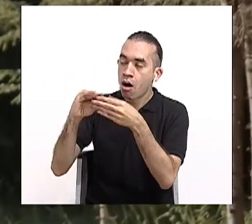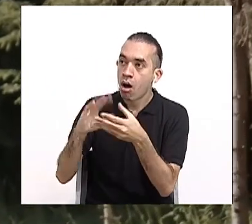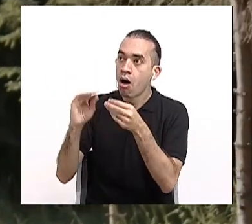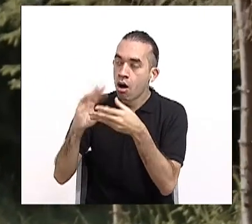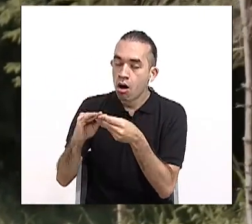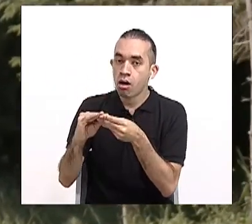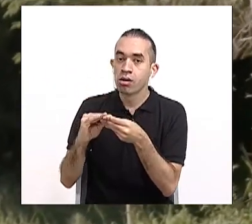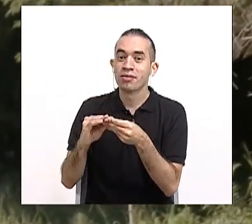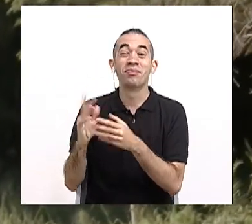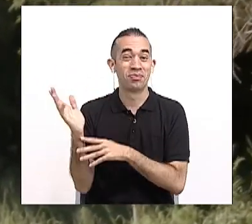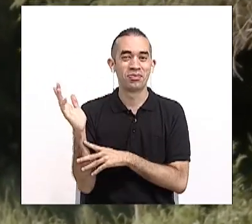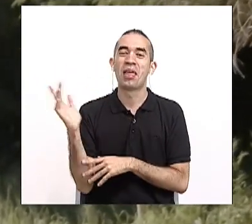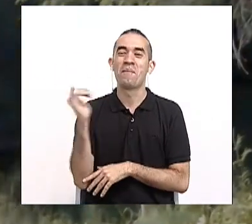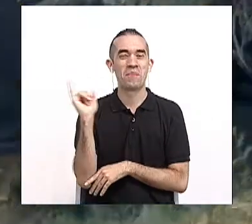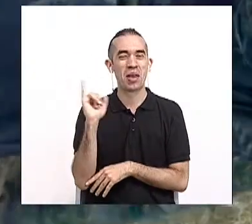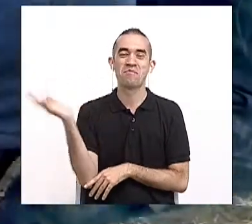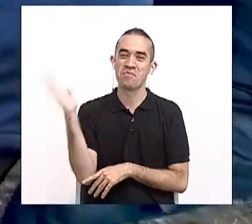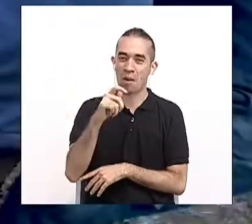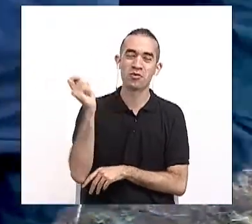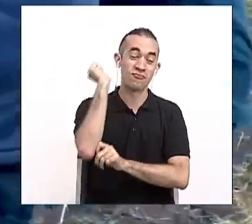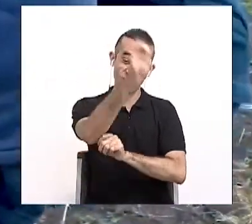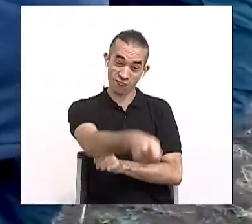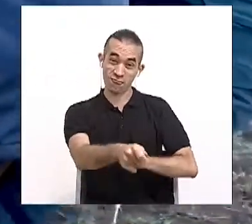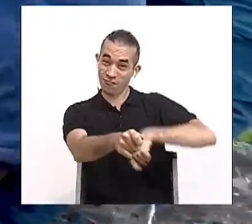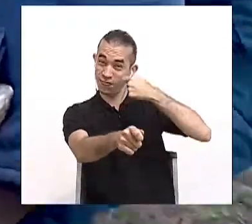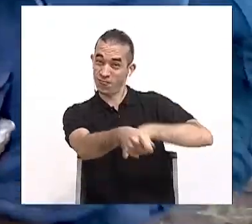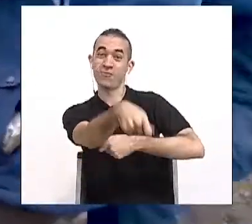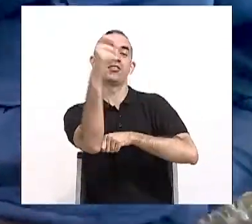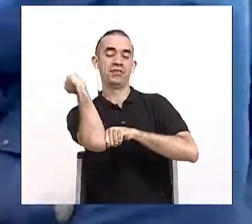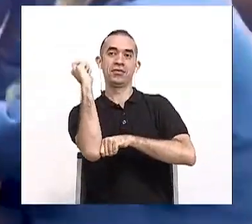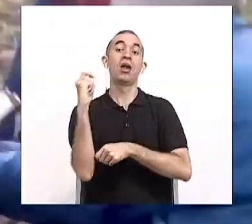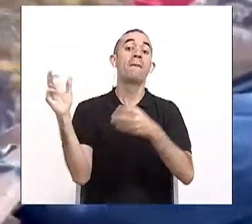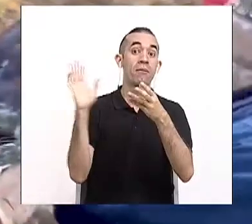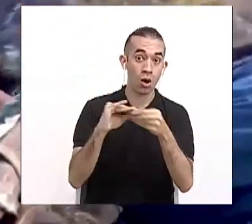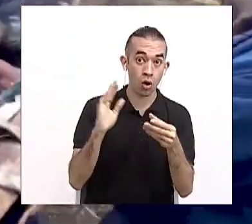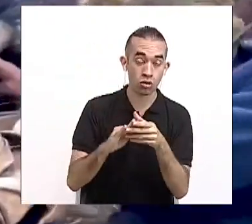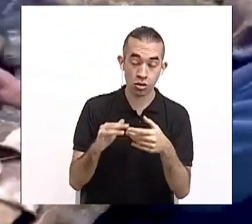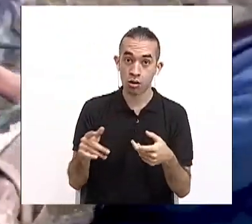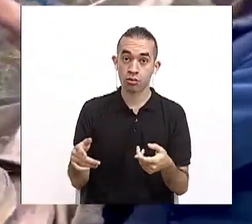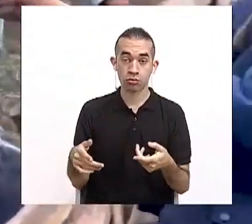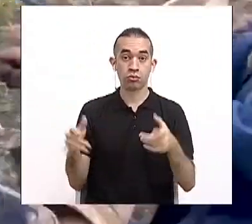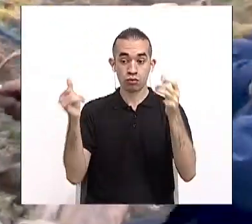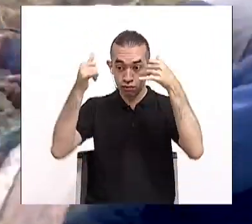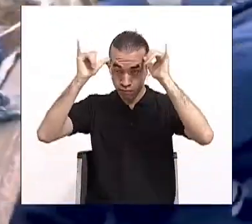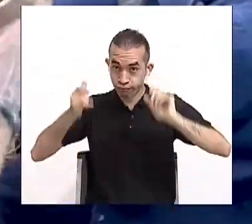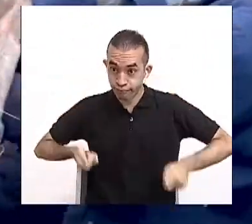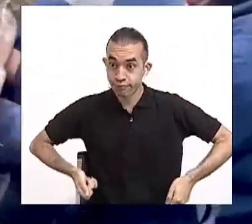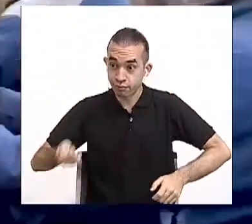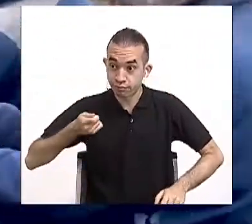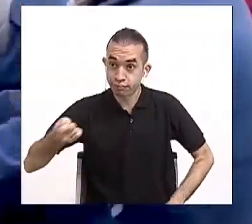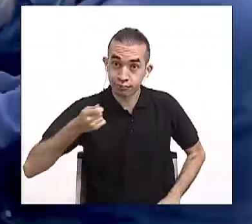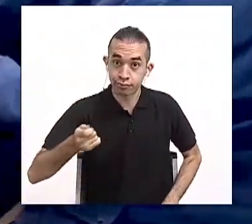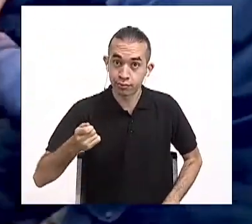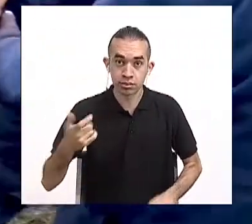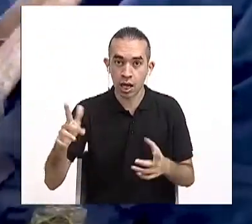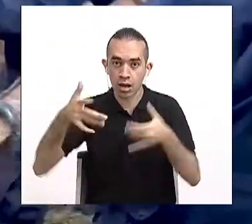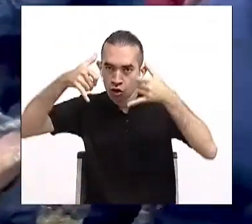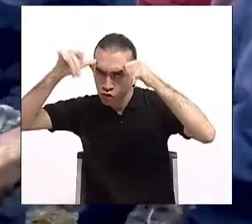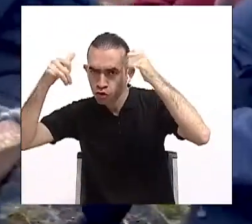ox cart. Throughout my life, he has been telling us wonderful and funny stories full of hard work, values,